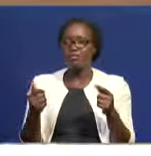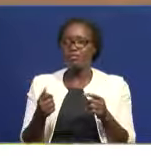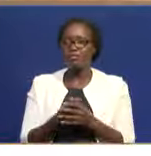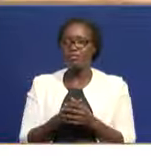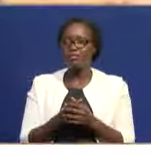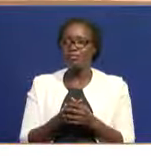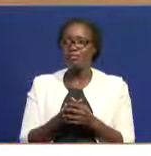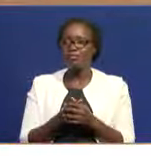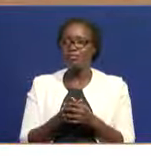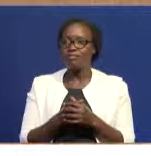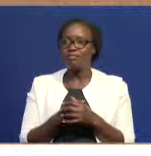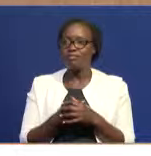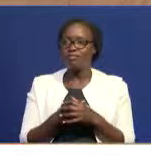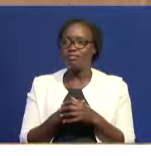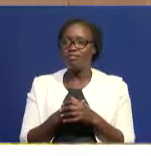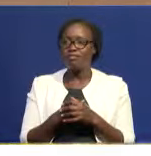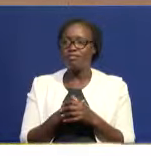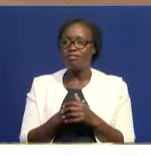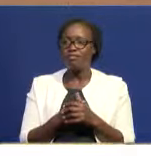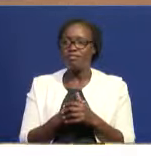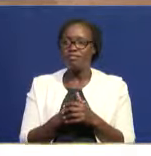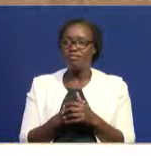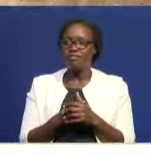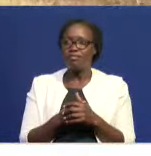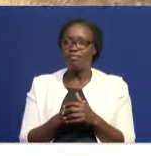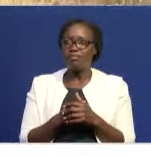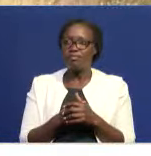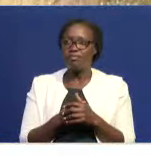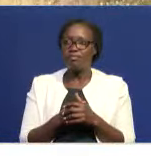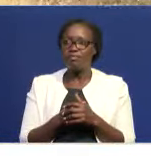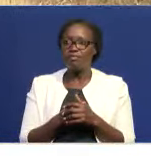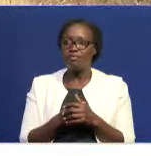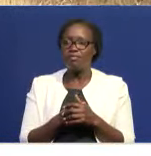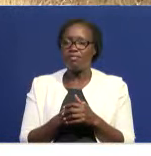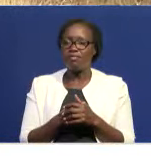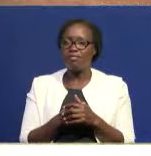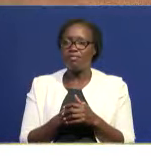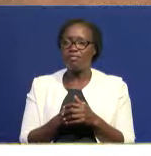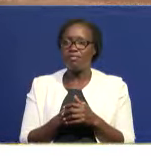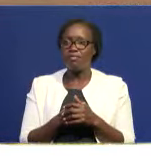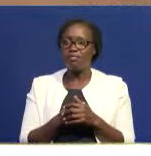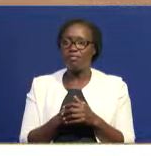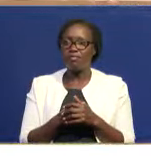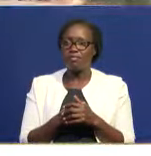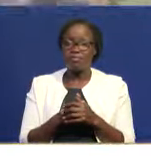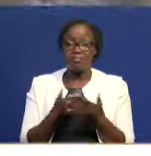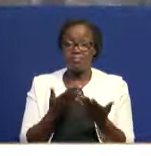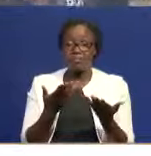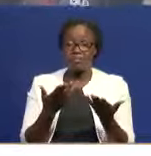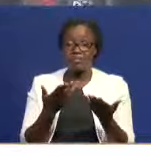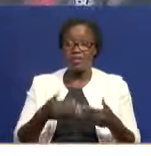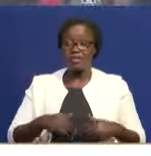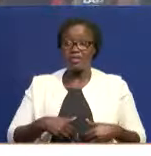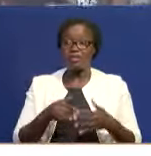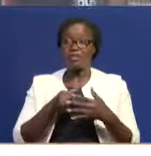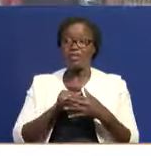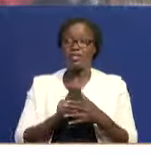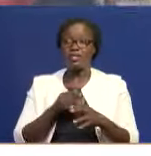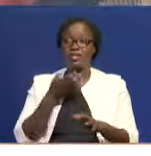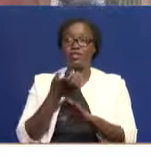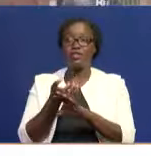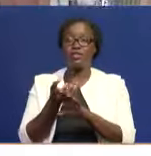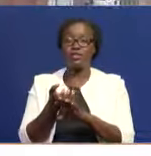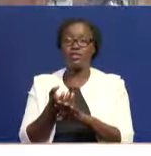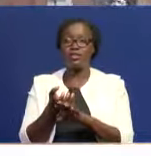officer holding a tear gas canister. They're about to launch more side, because the youth have started to pelt